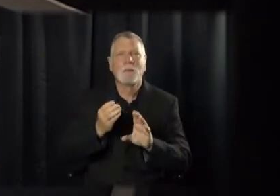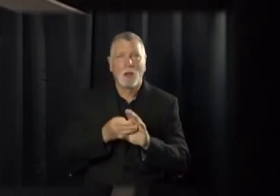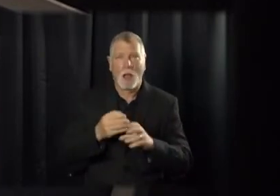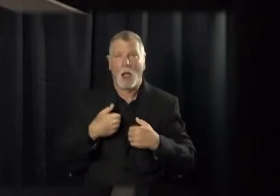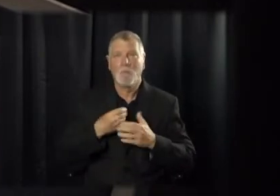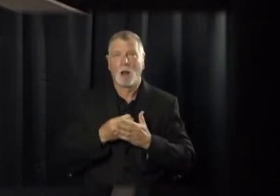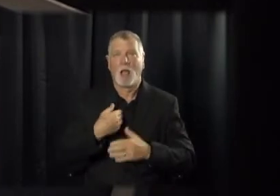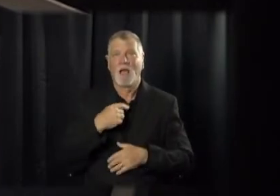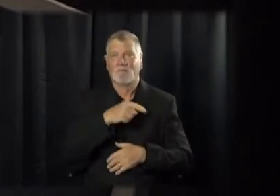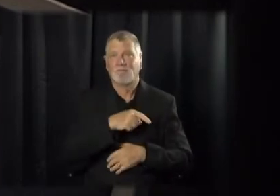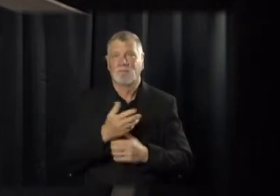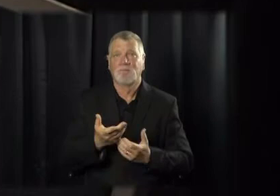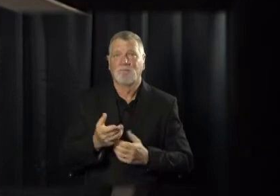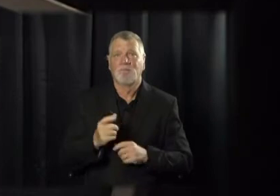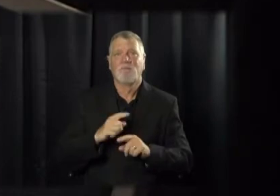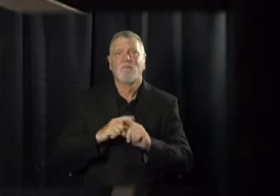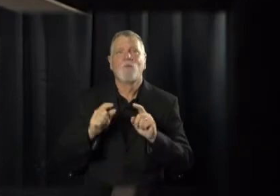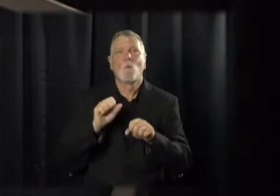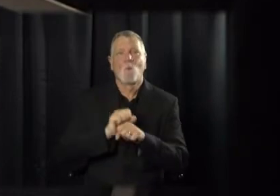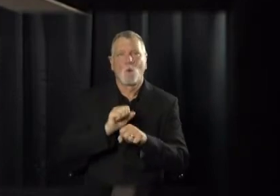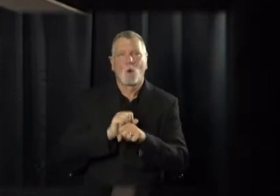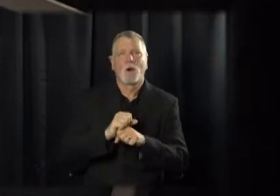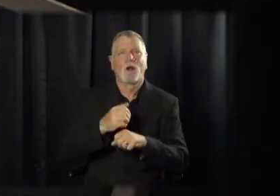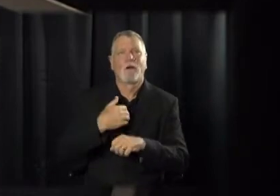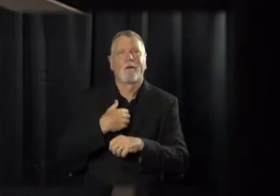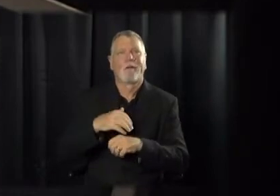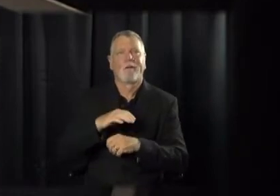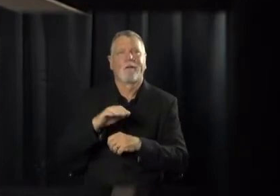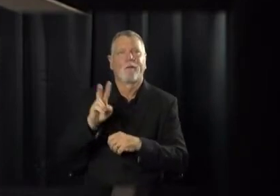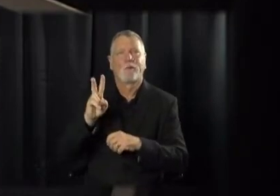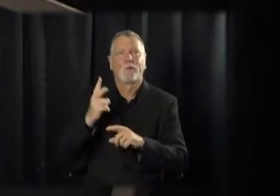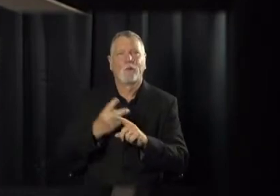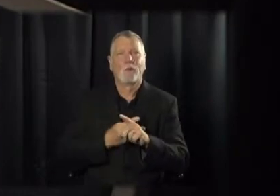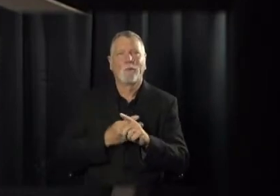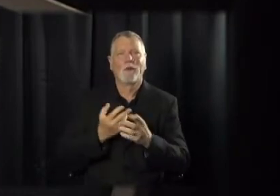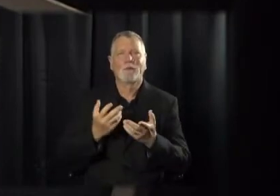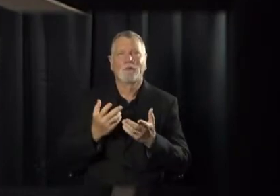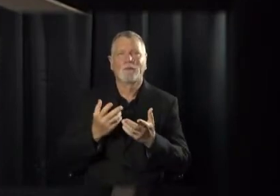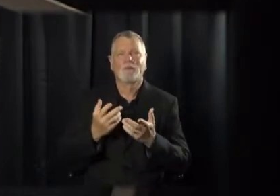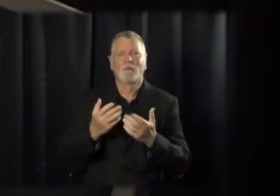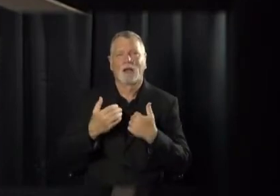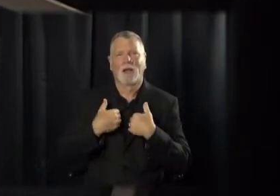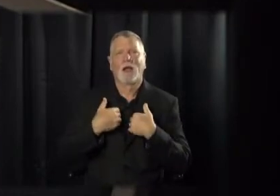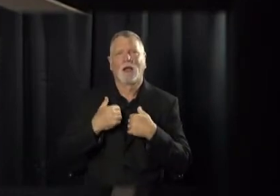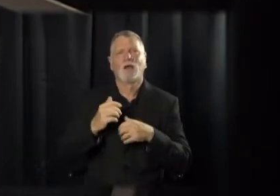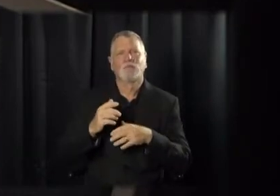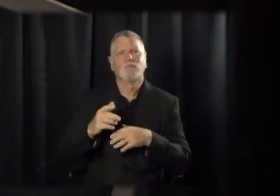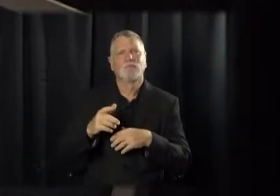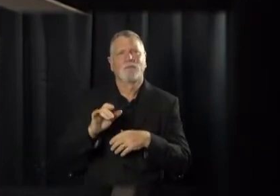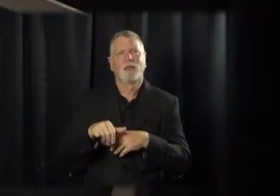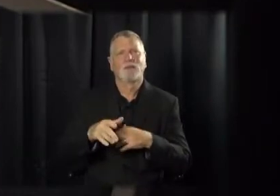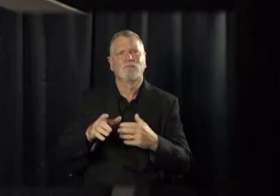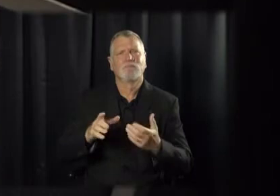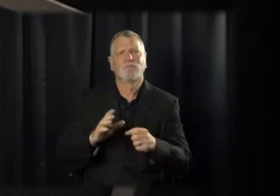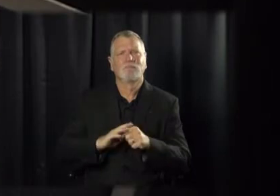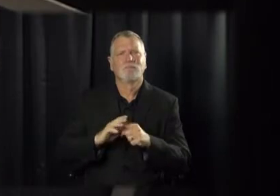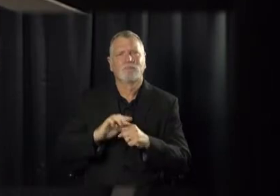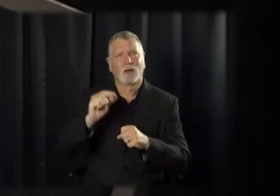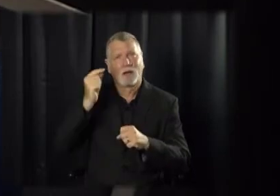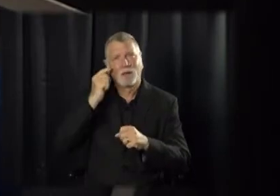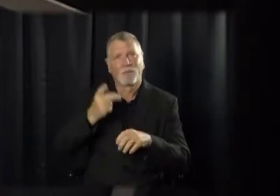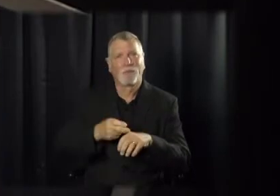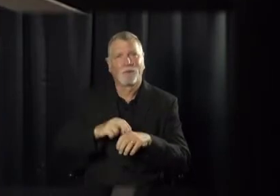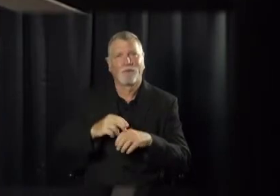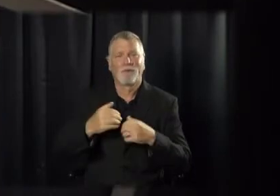is. Working capital should be at least 2 months of payroll, and you're in that range. The government of Puerto